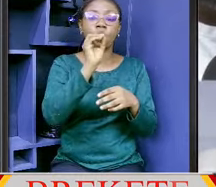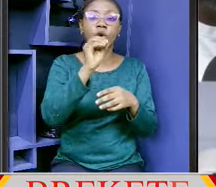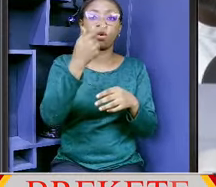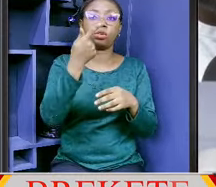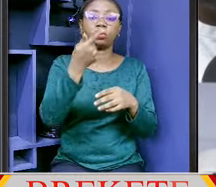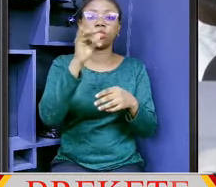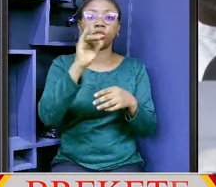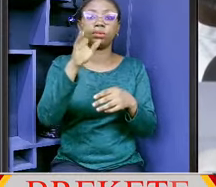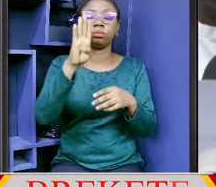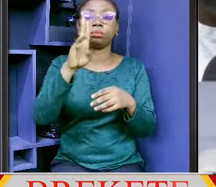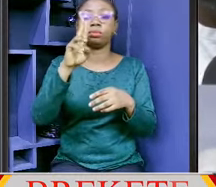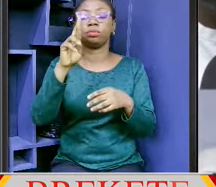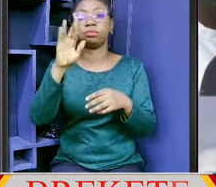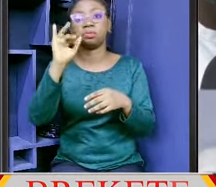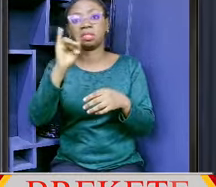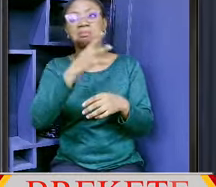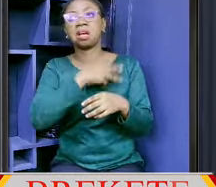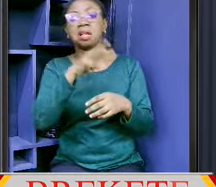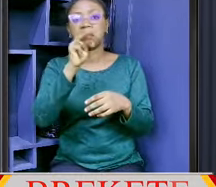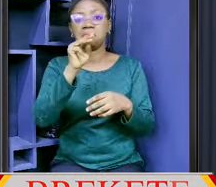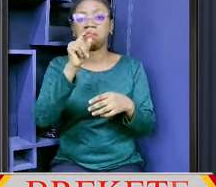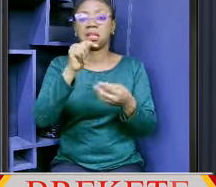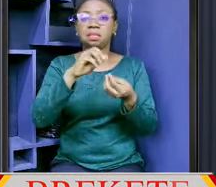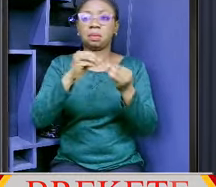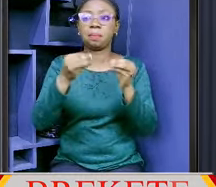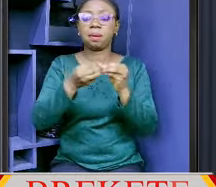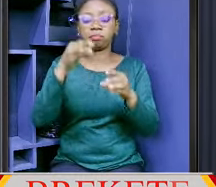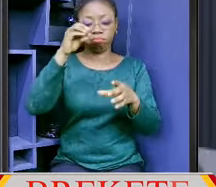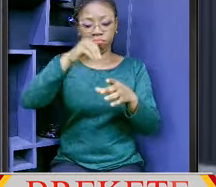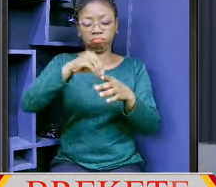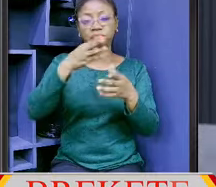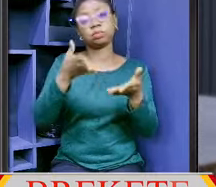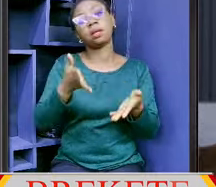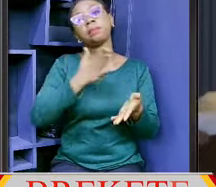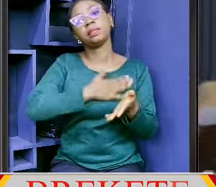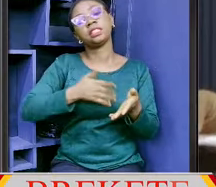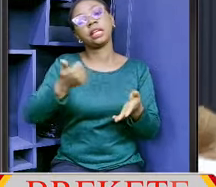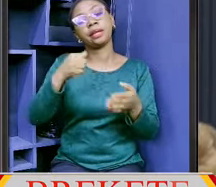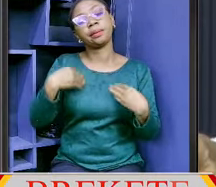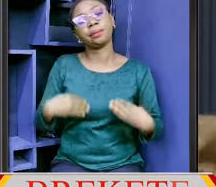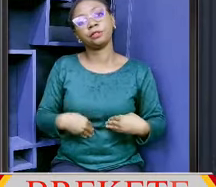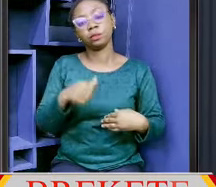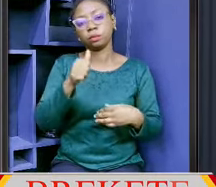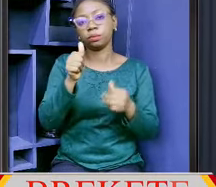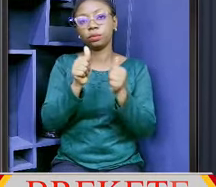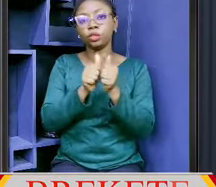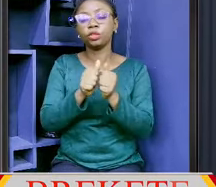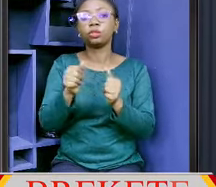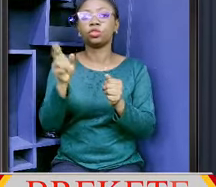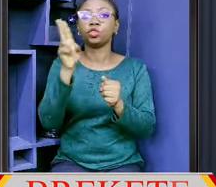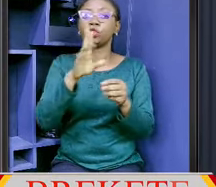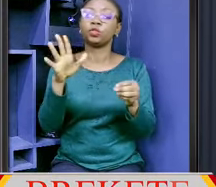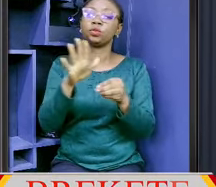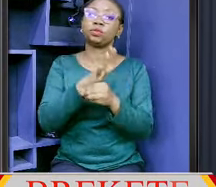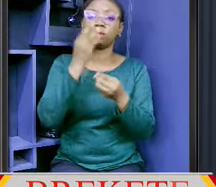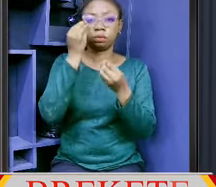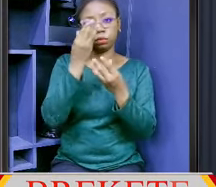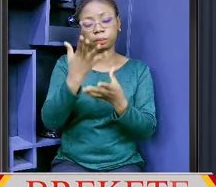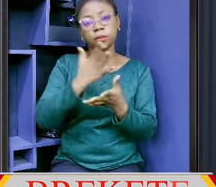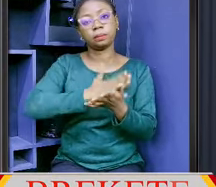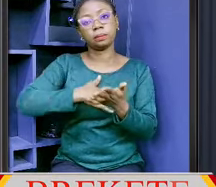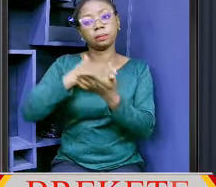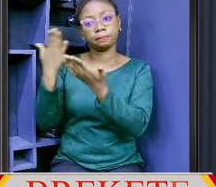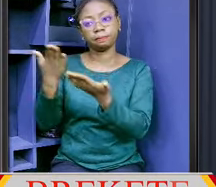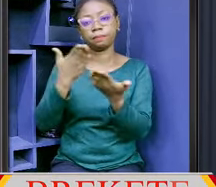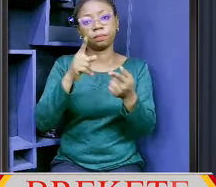Kongiburi and the matric number there inside. I beg anybody we see him, make